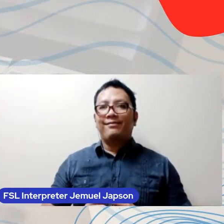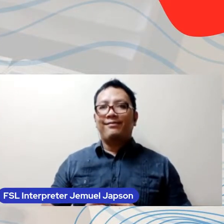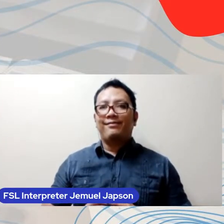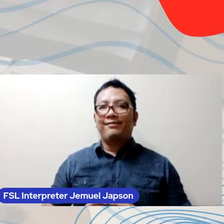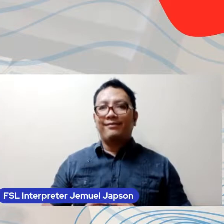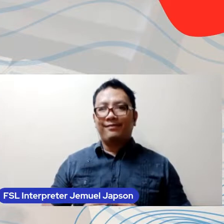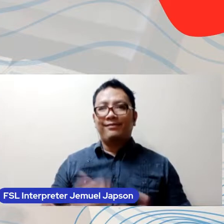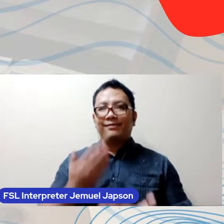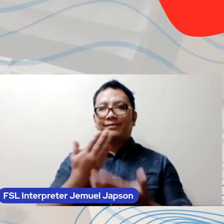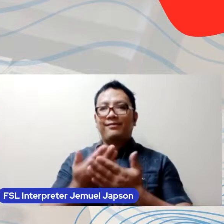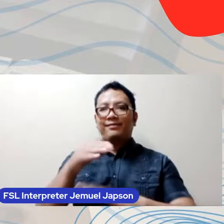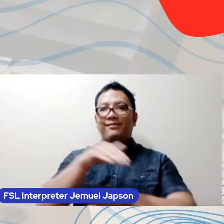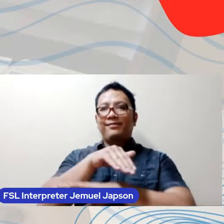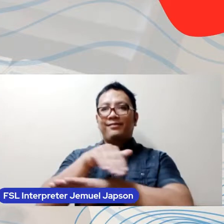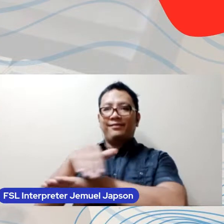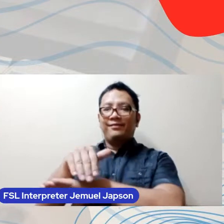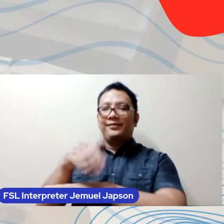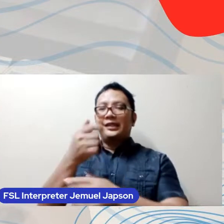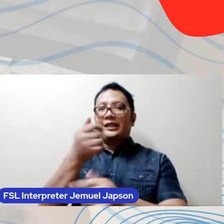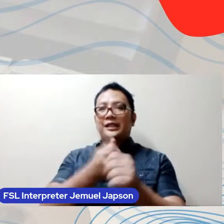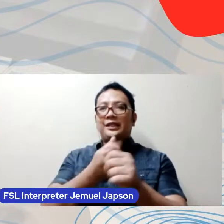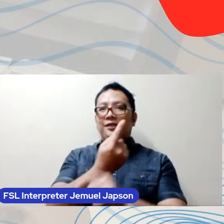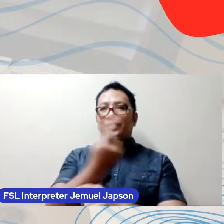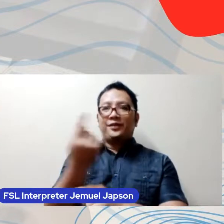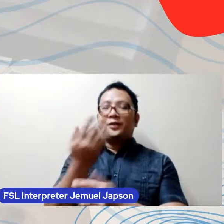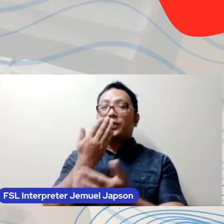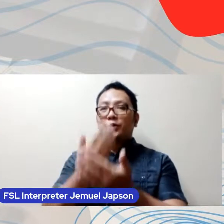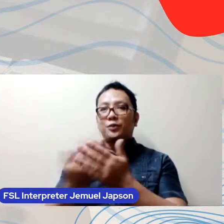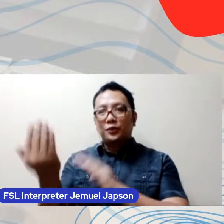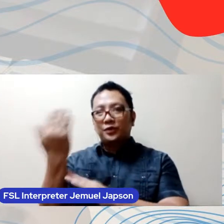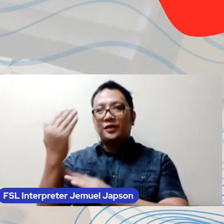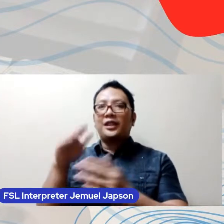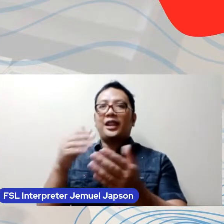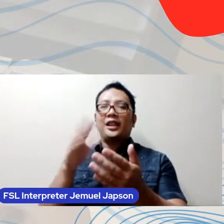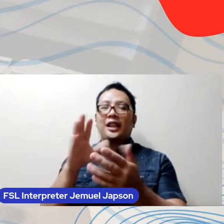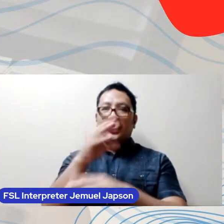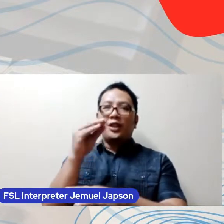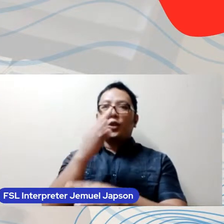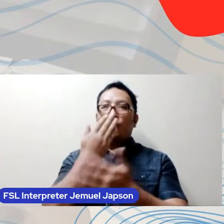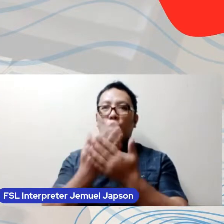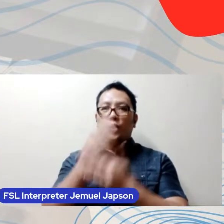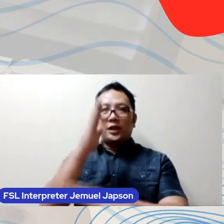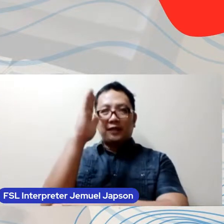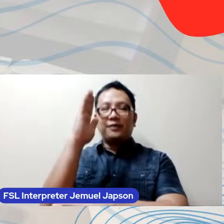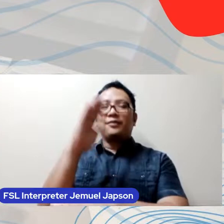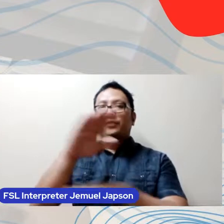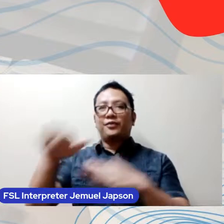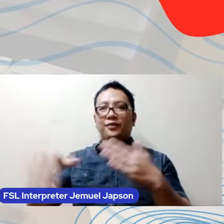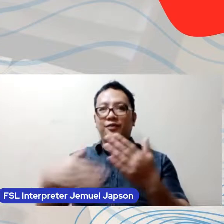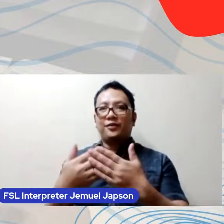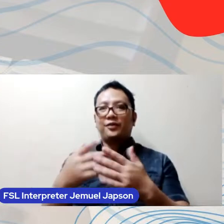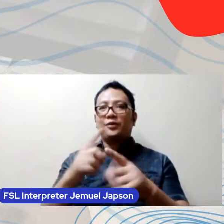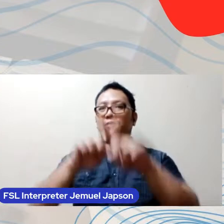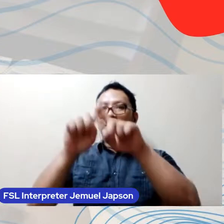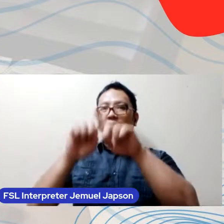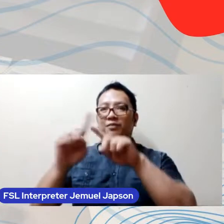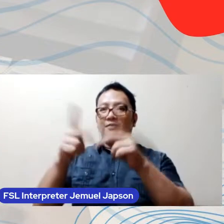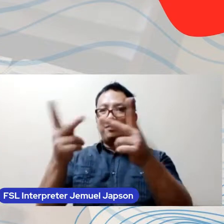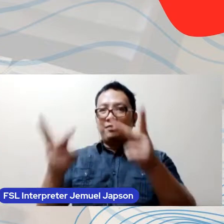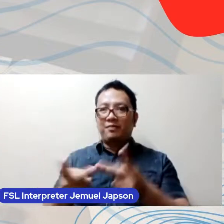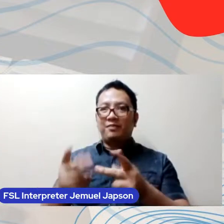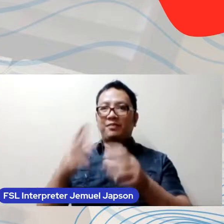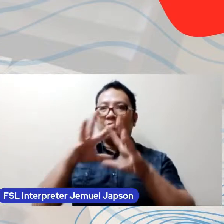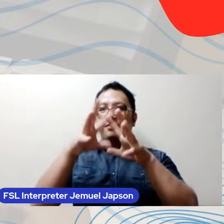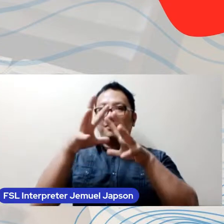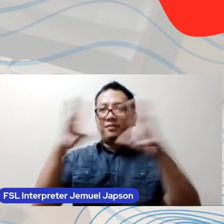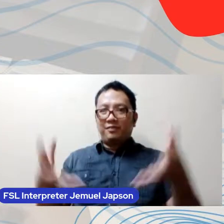Good evening, everyone. And of course, good morning and good afternoon also sa mga taga-subaybay natin sa iba't ibang panig ng mundo. We in